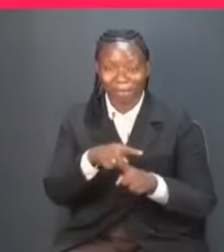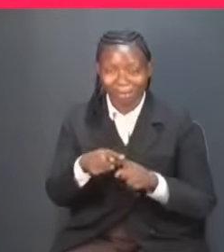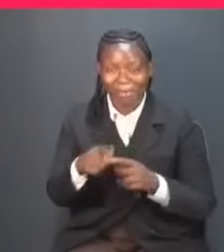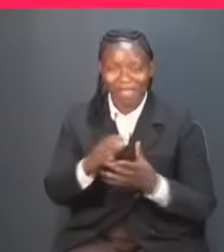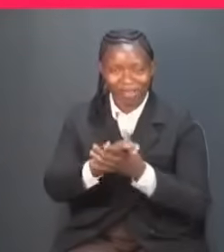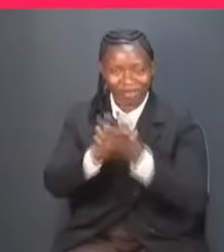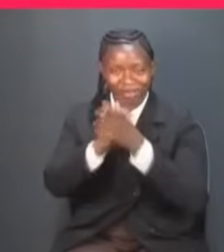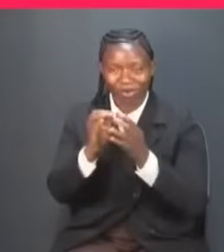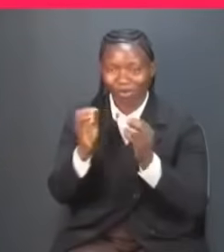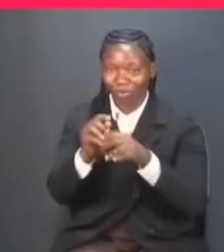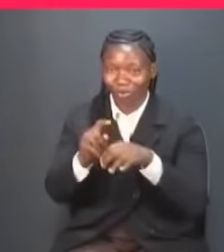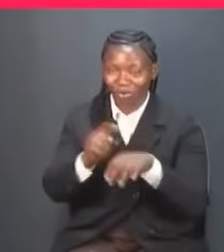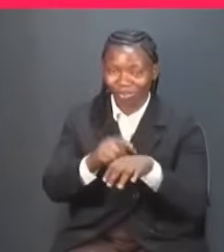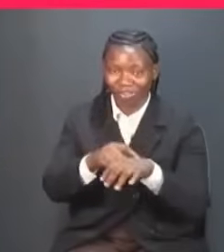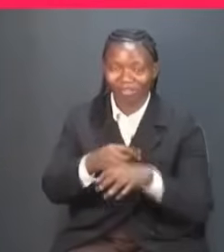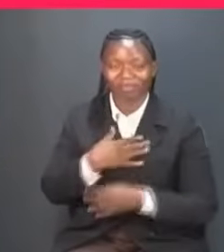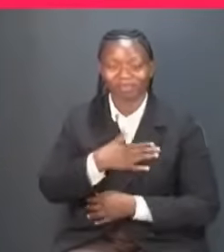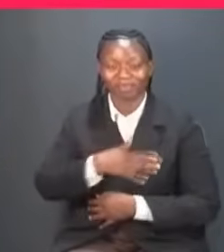Please.